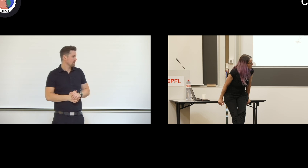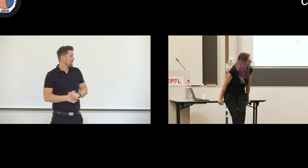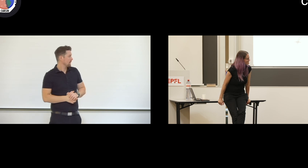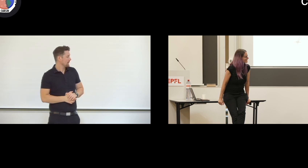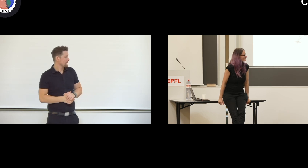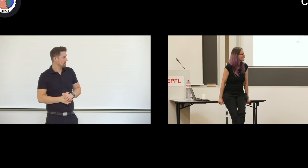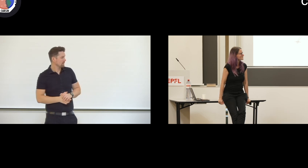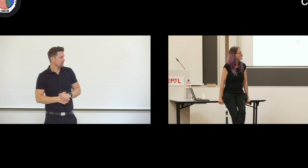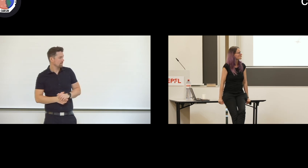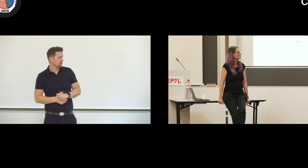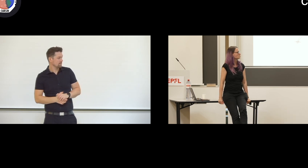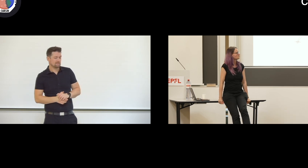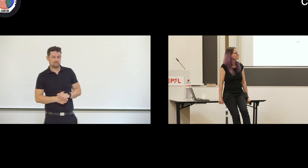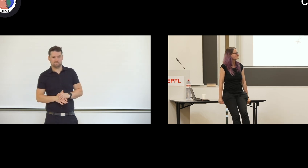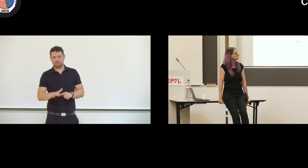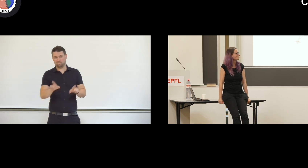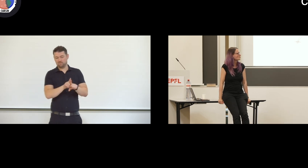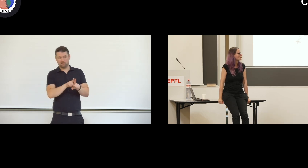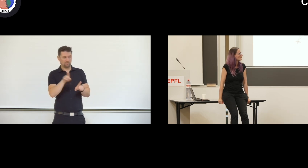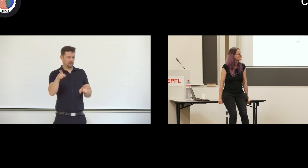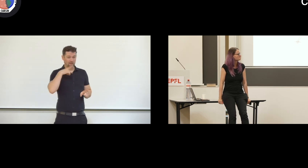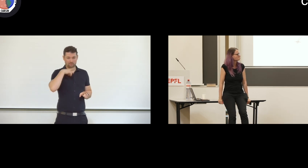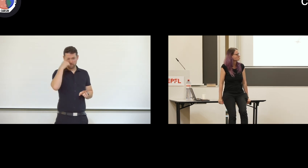think about the NASA,